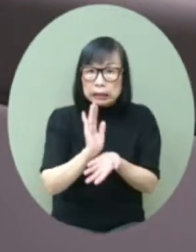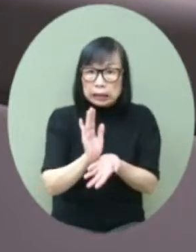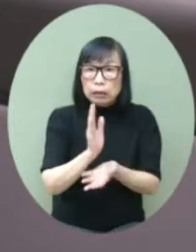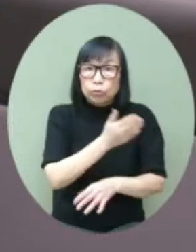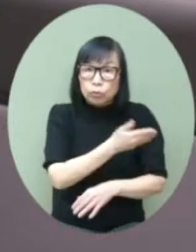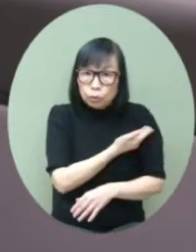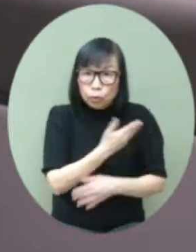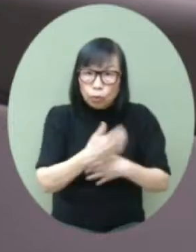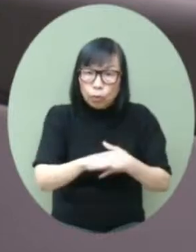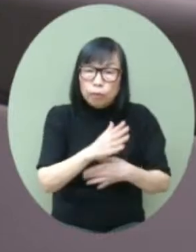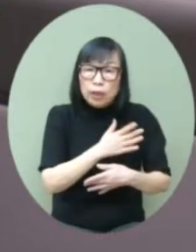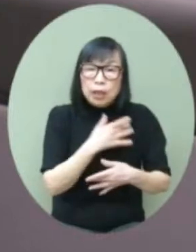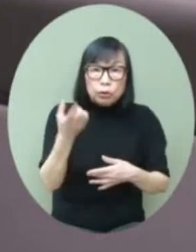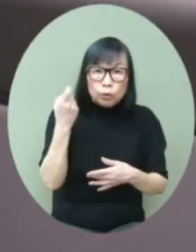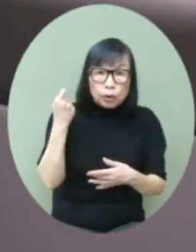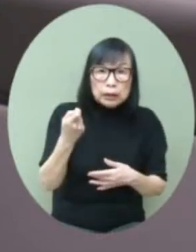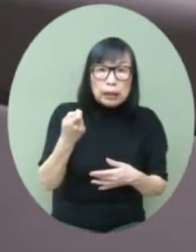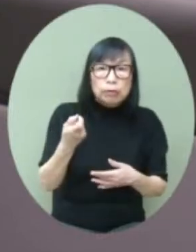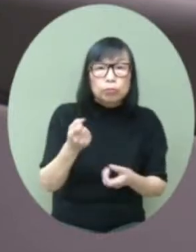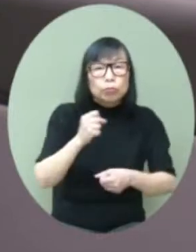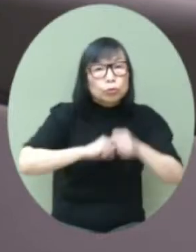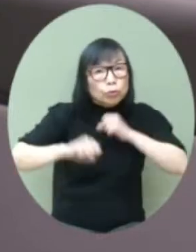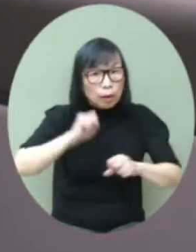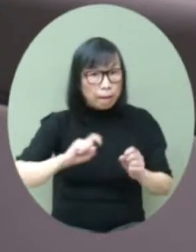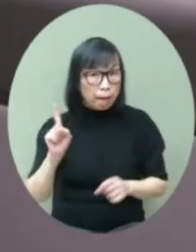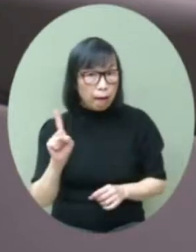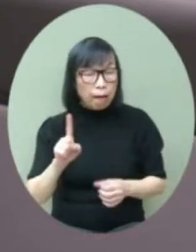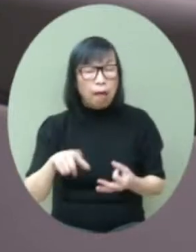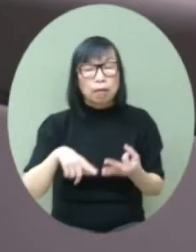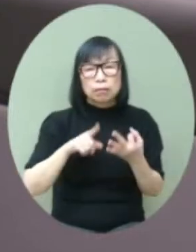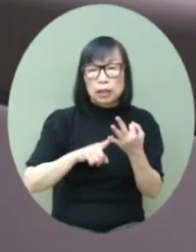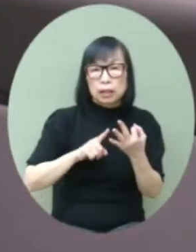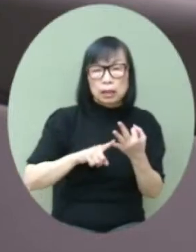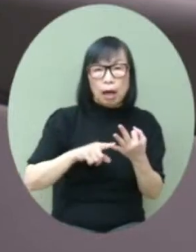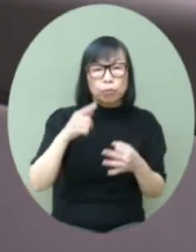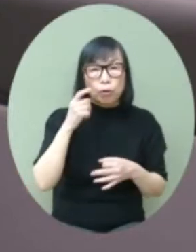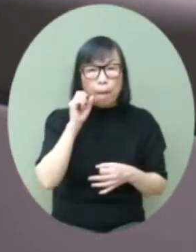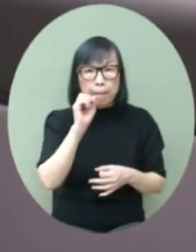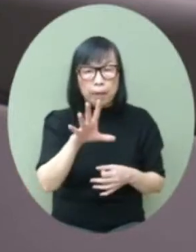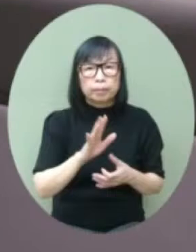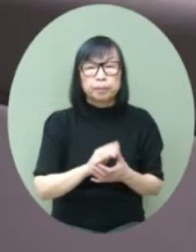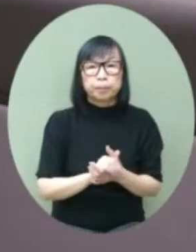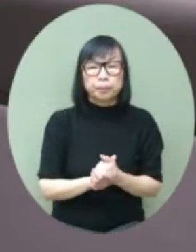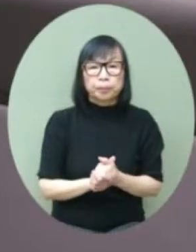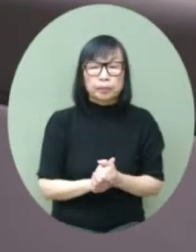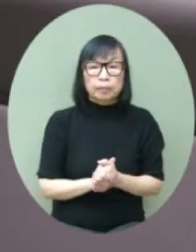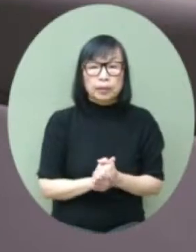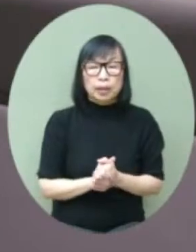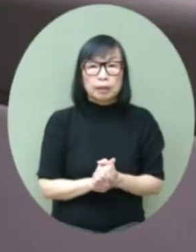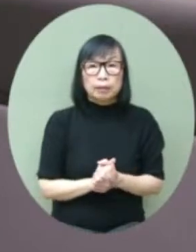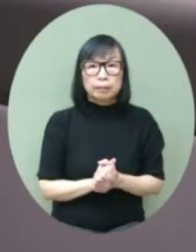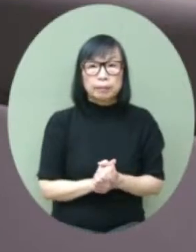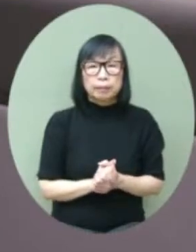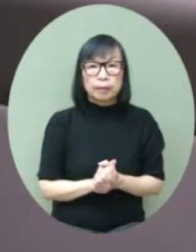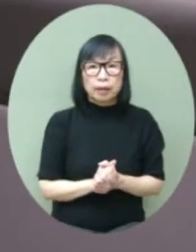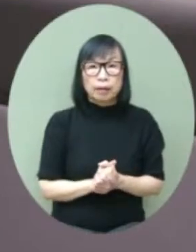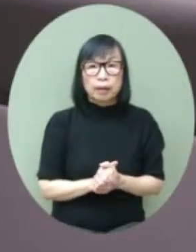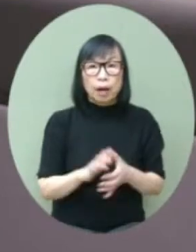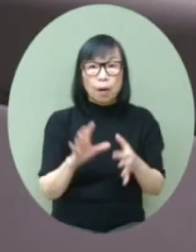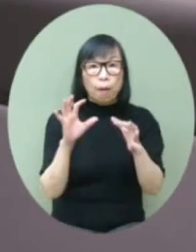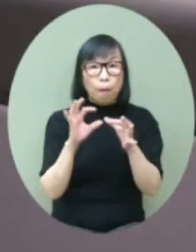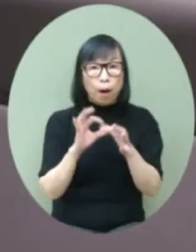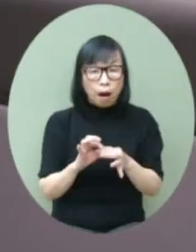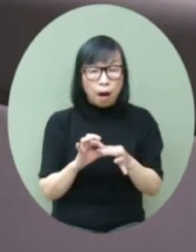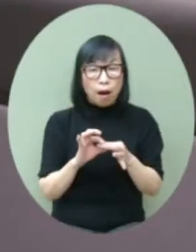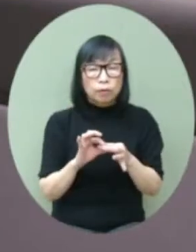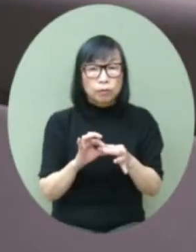Indonesian helper at Morning Garden, what activities was she involved in recently, and what have